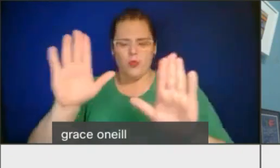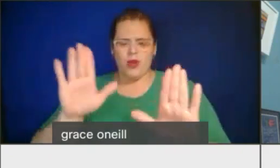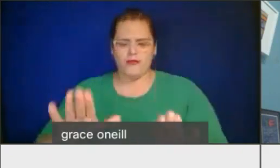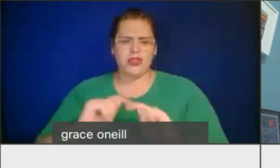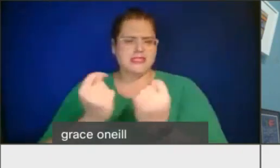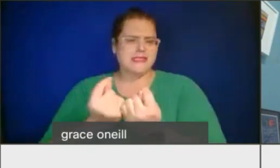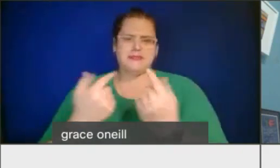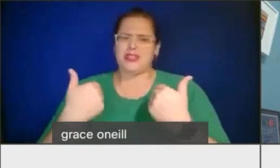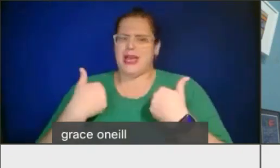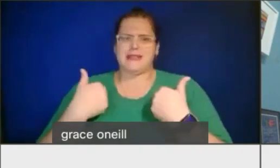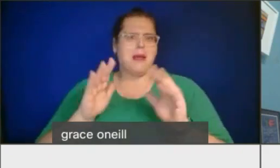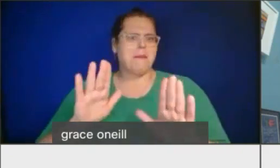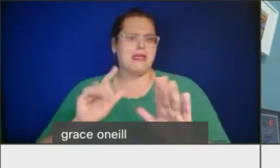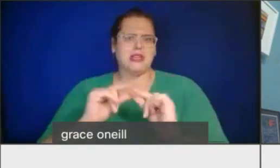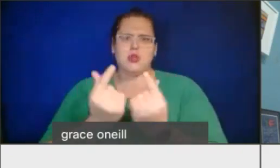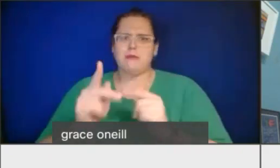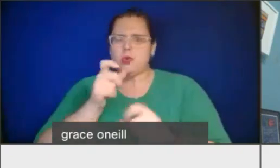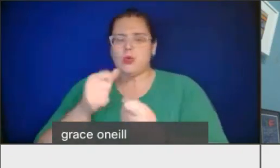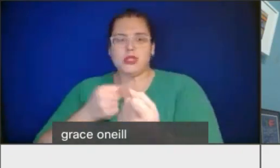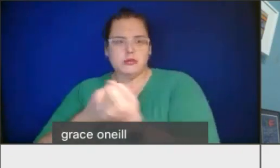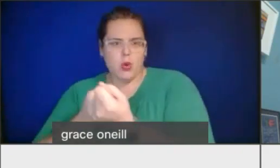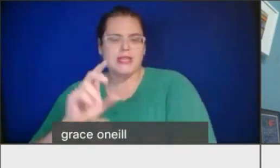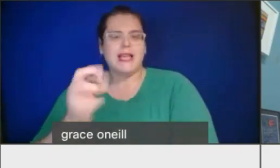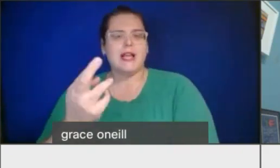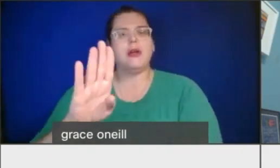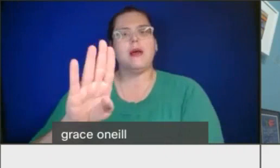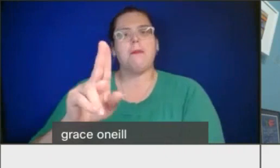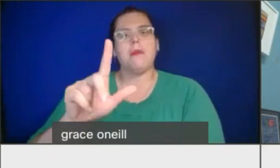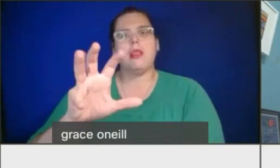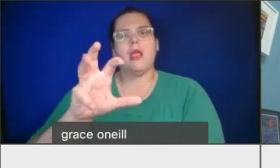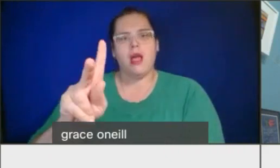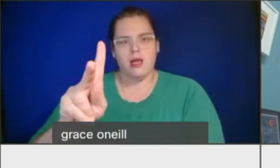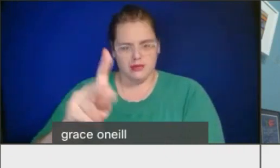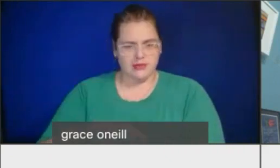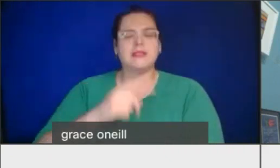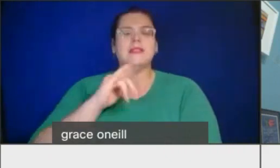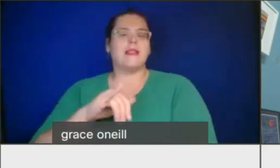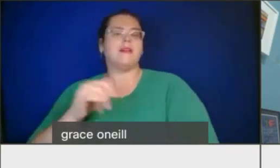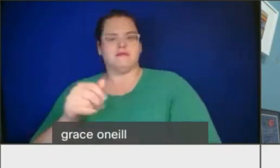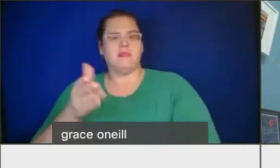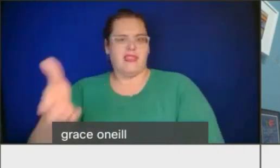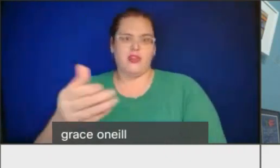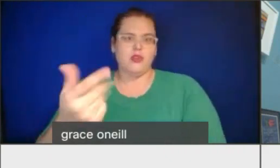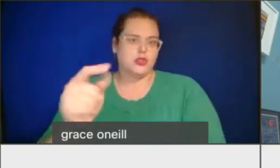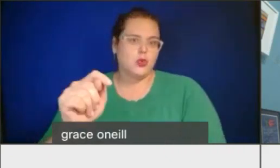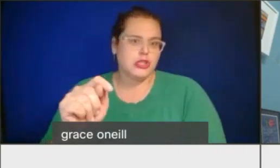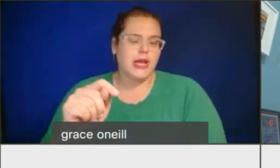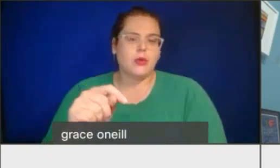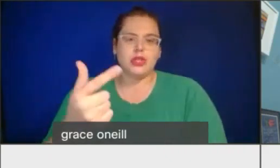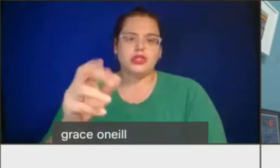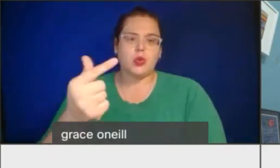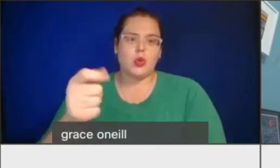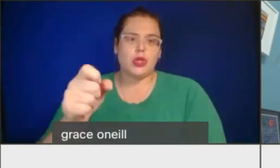of folks who are supporting her there at Georgetown, have been working with